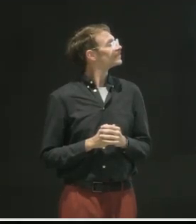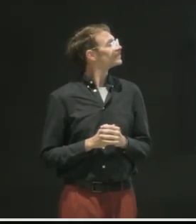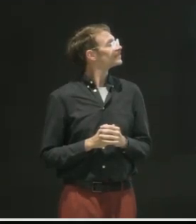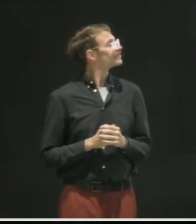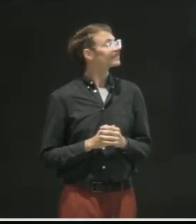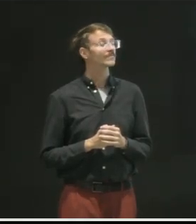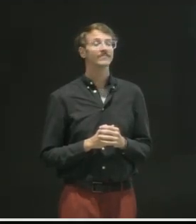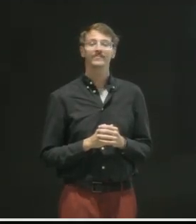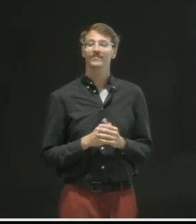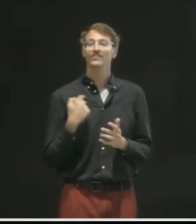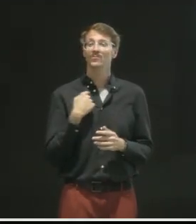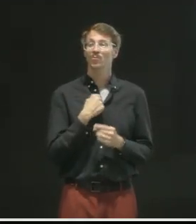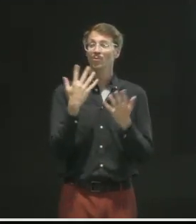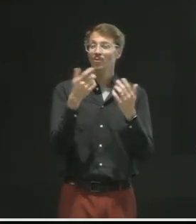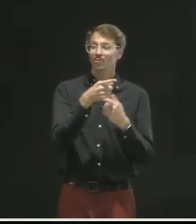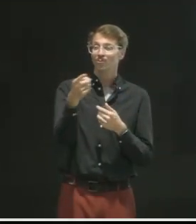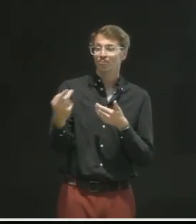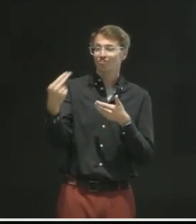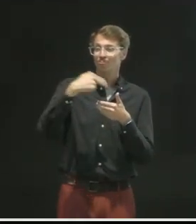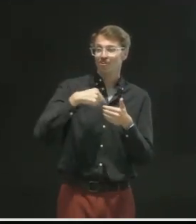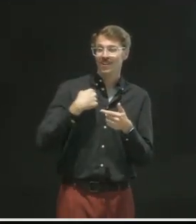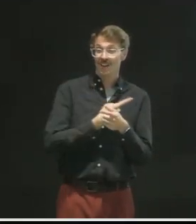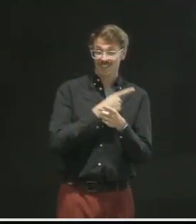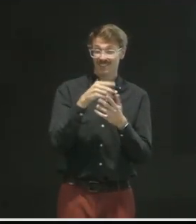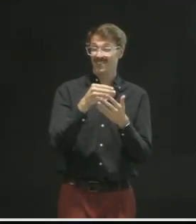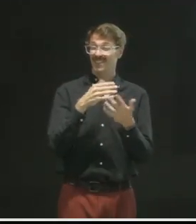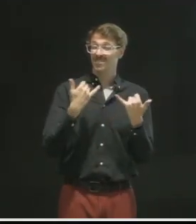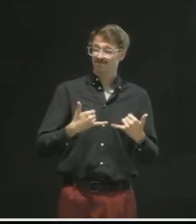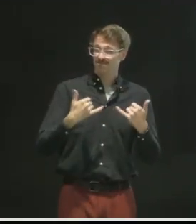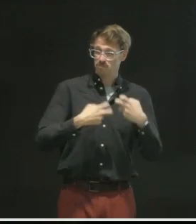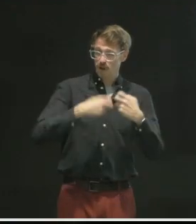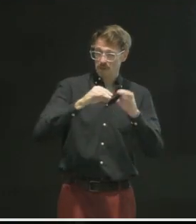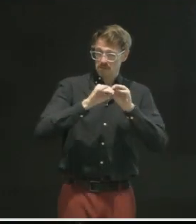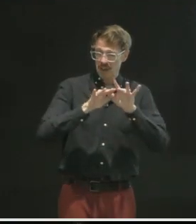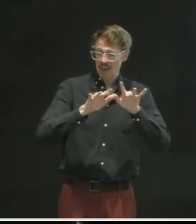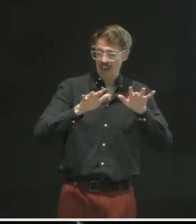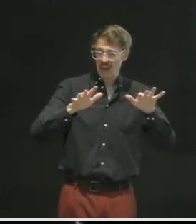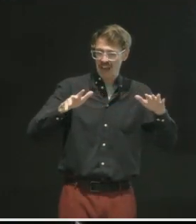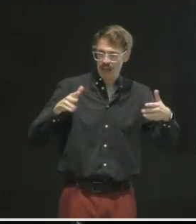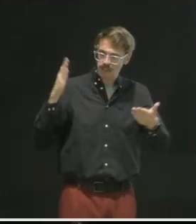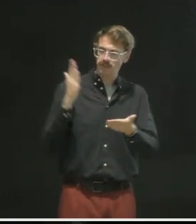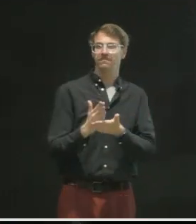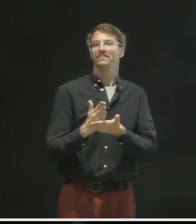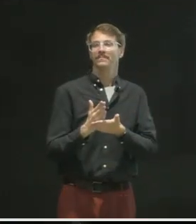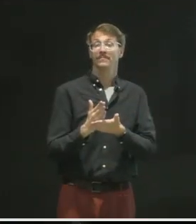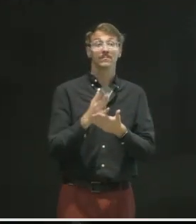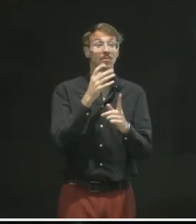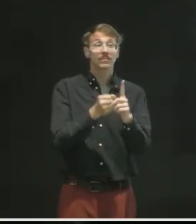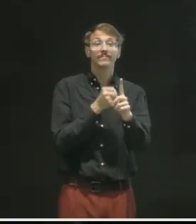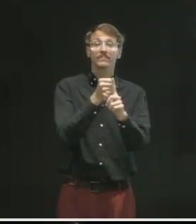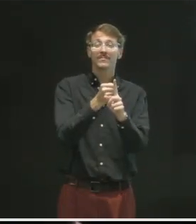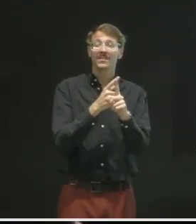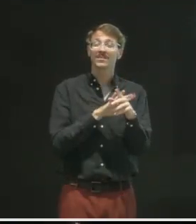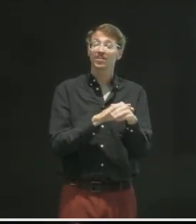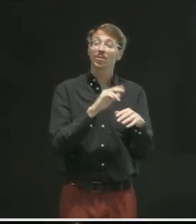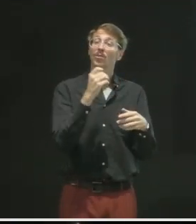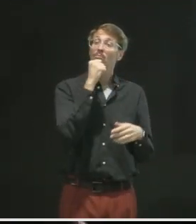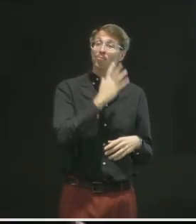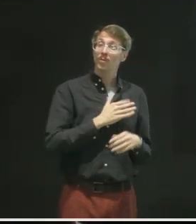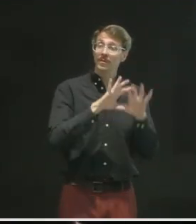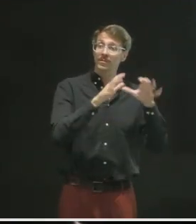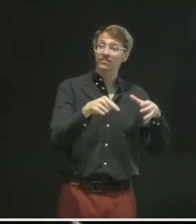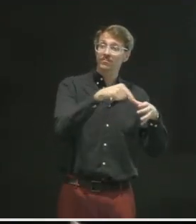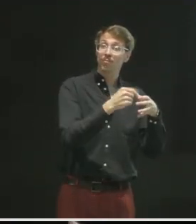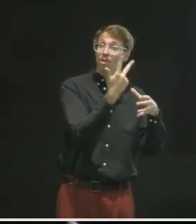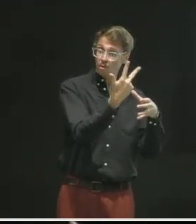We want you to join us in ending an epidemic that affects more than 1 in 3 women in every